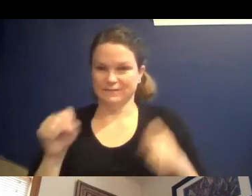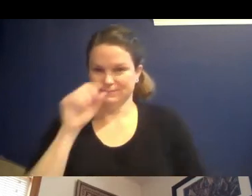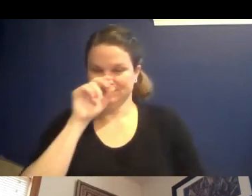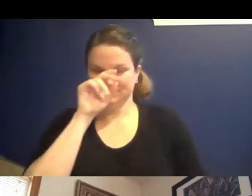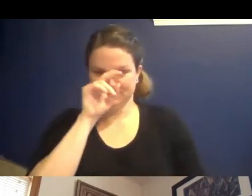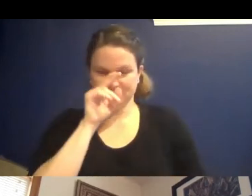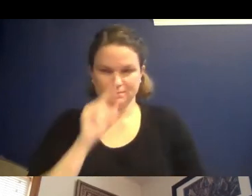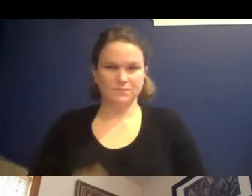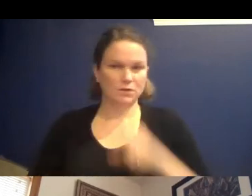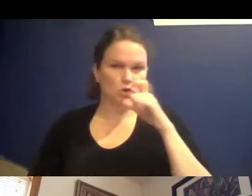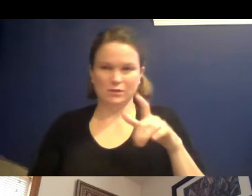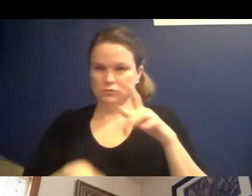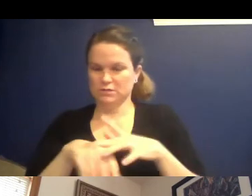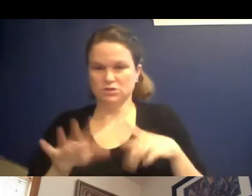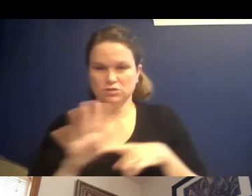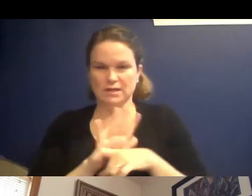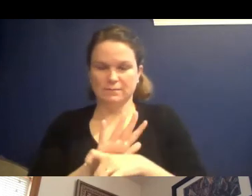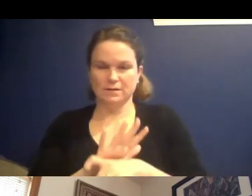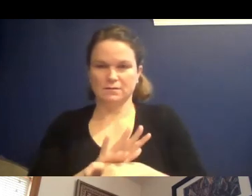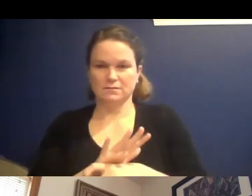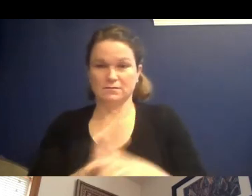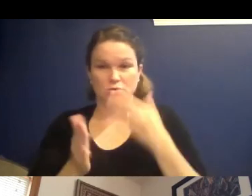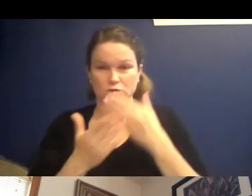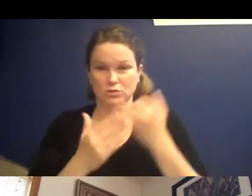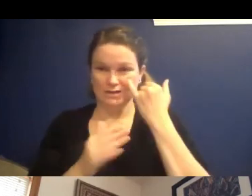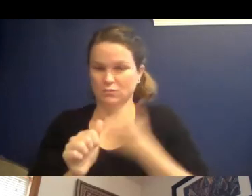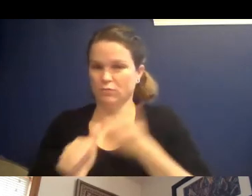don't need to touch the caterpillar at all. In fact, you probably shouldn't.